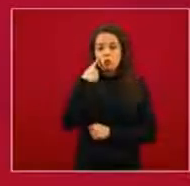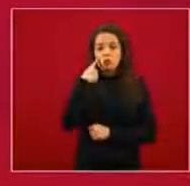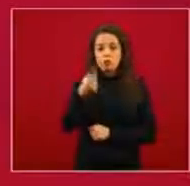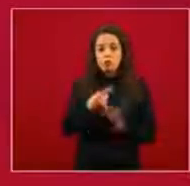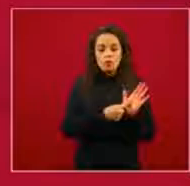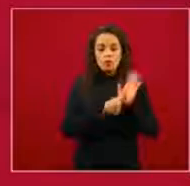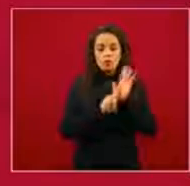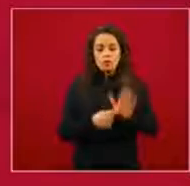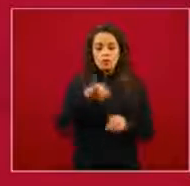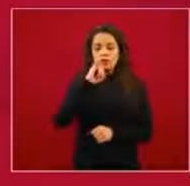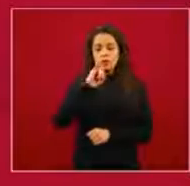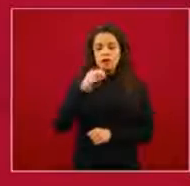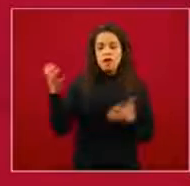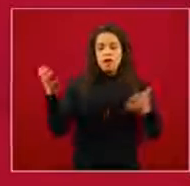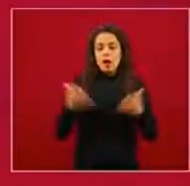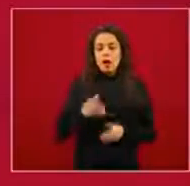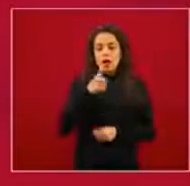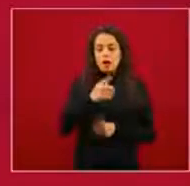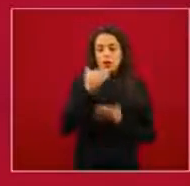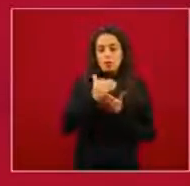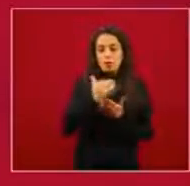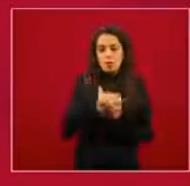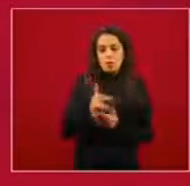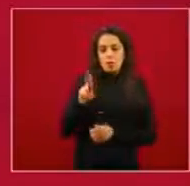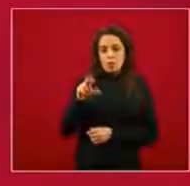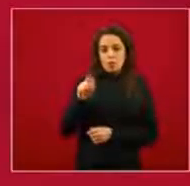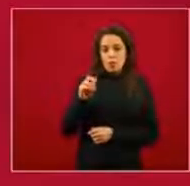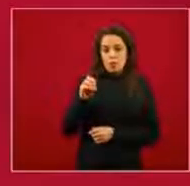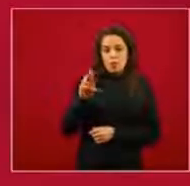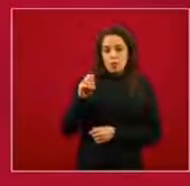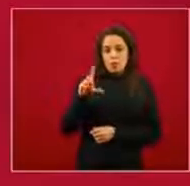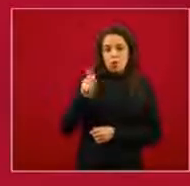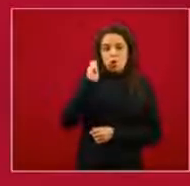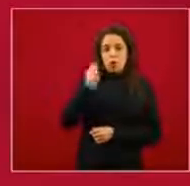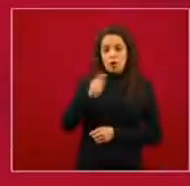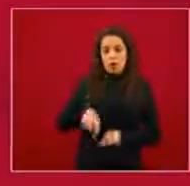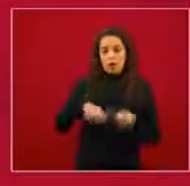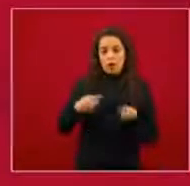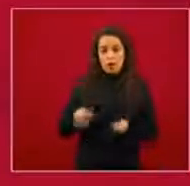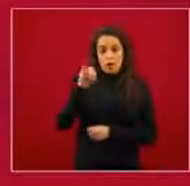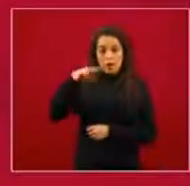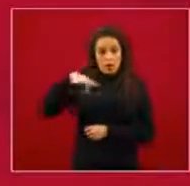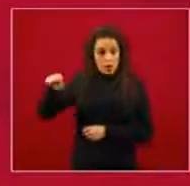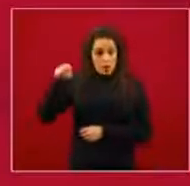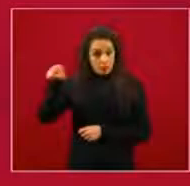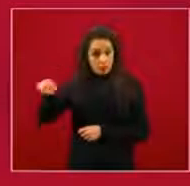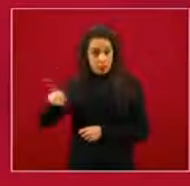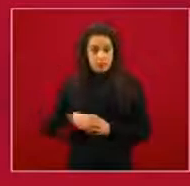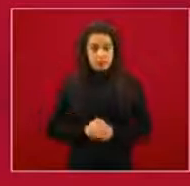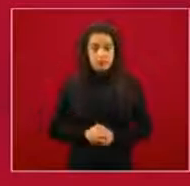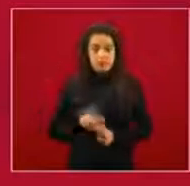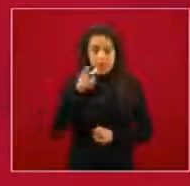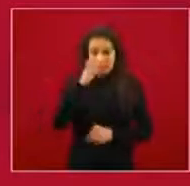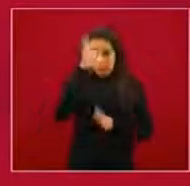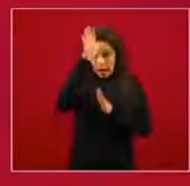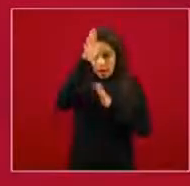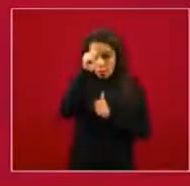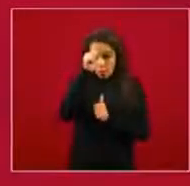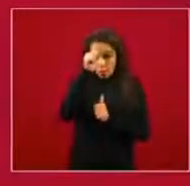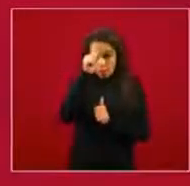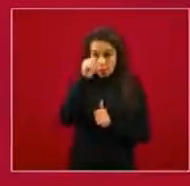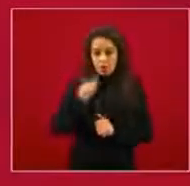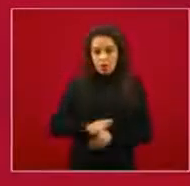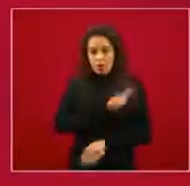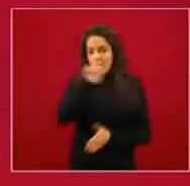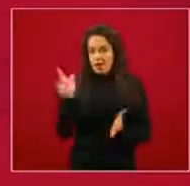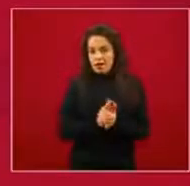of the application of this protocol from the Seguro Social. However, in this agreement,